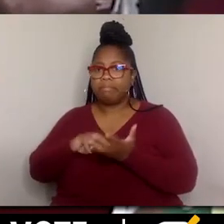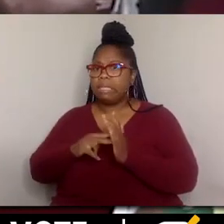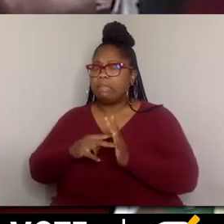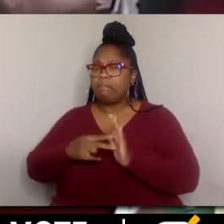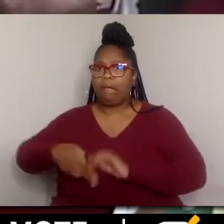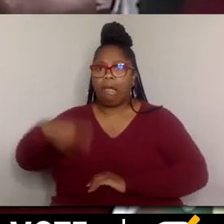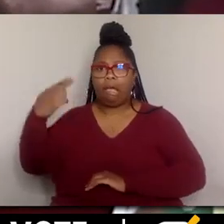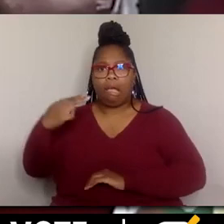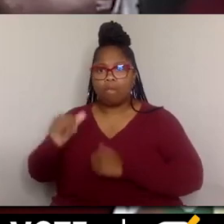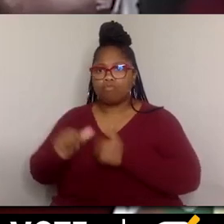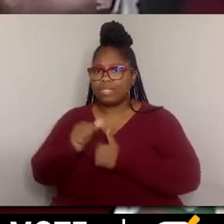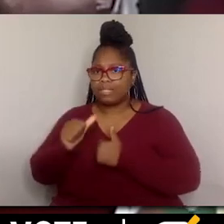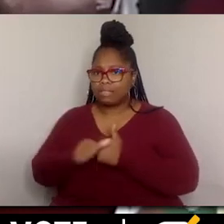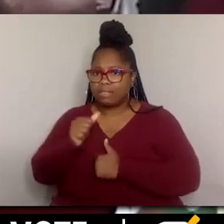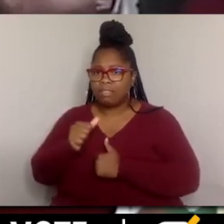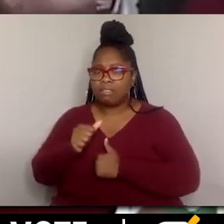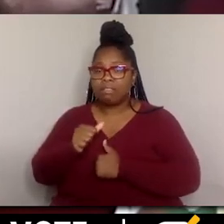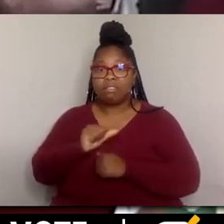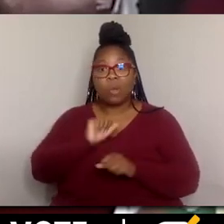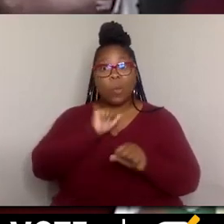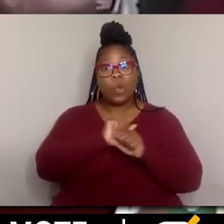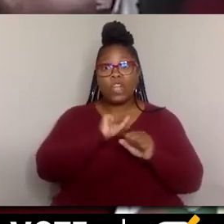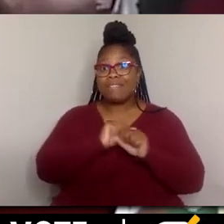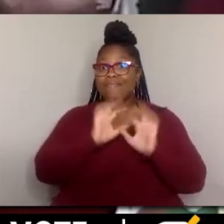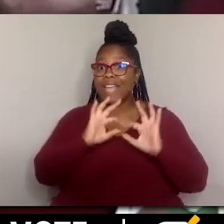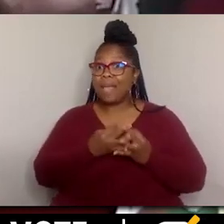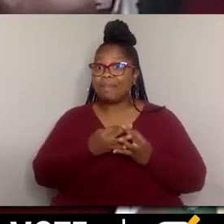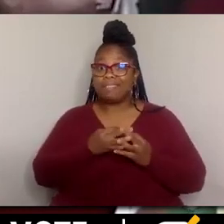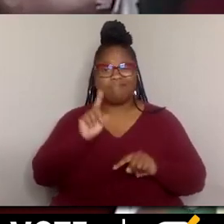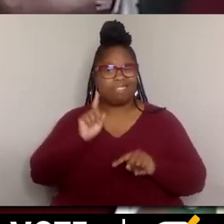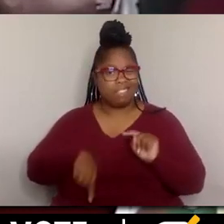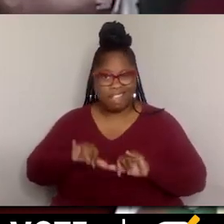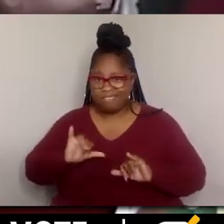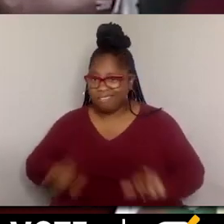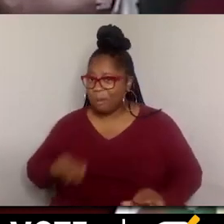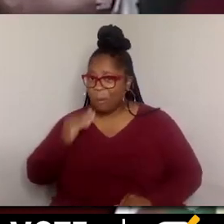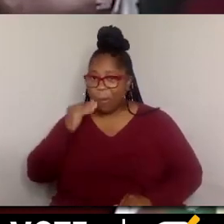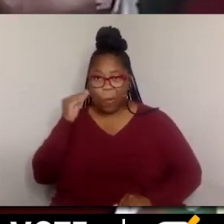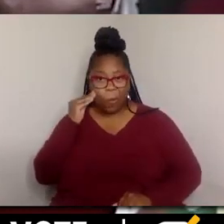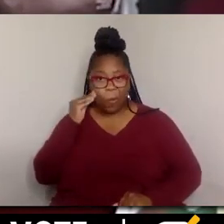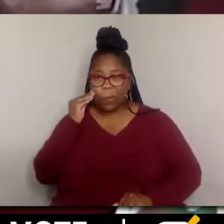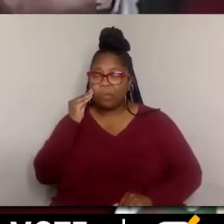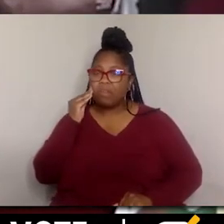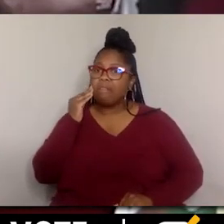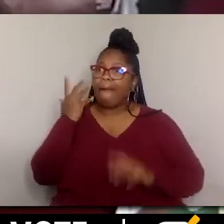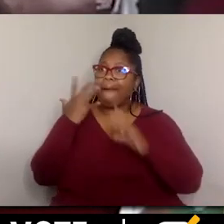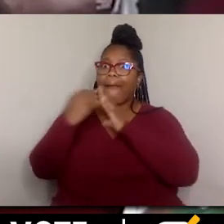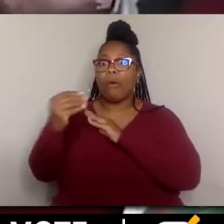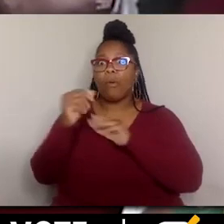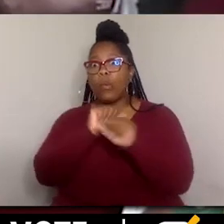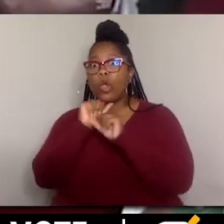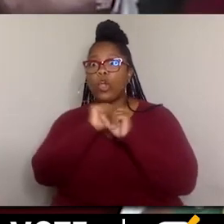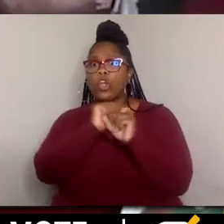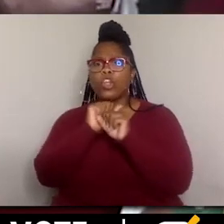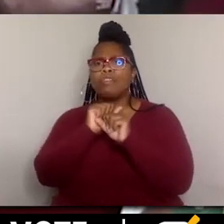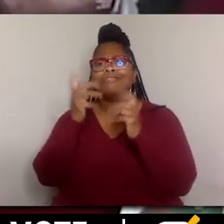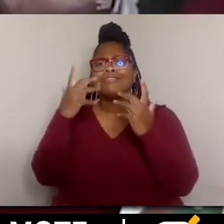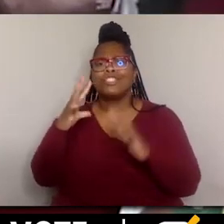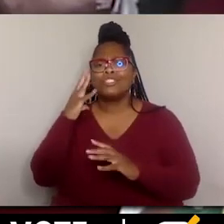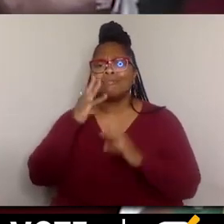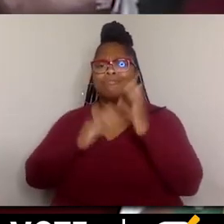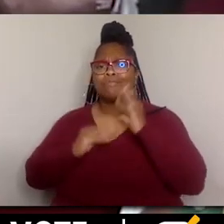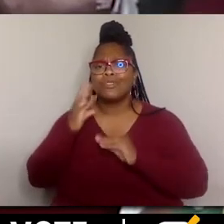Working families who do not have the fortune to work from home have experienced how this disease can impact